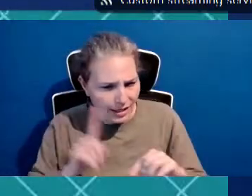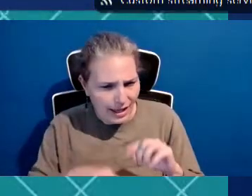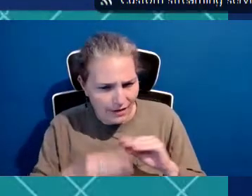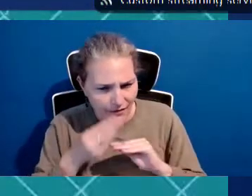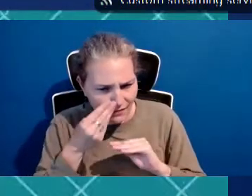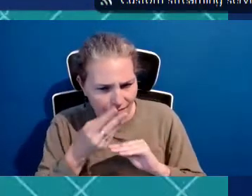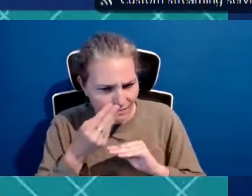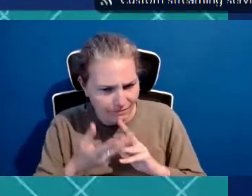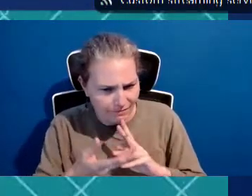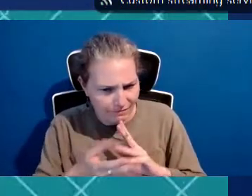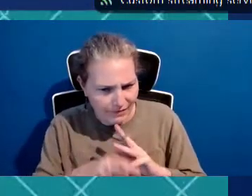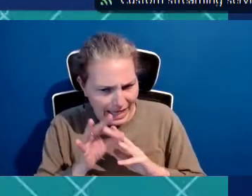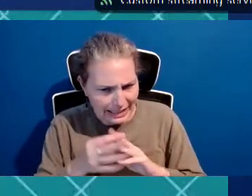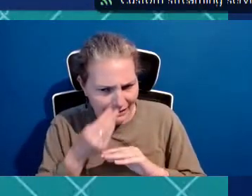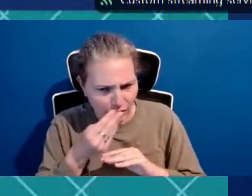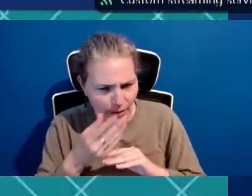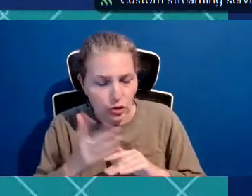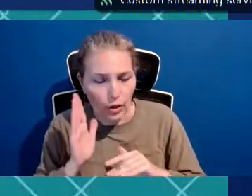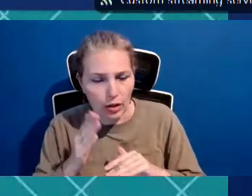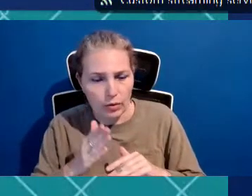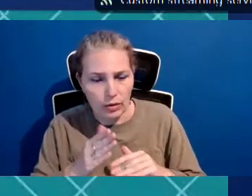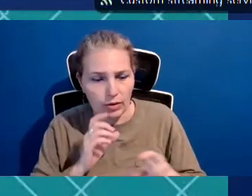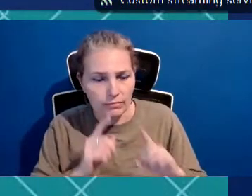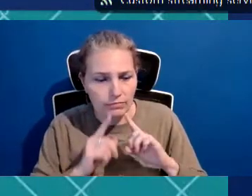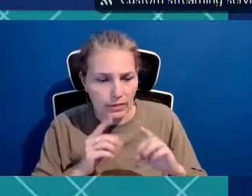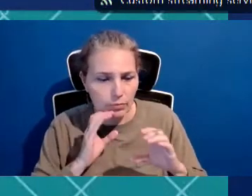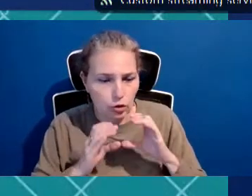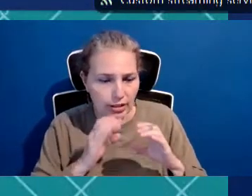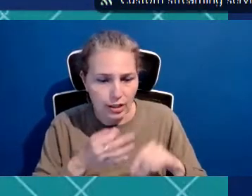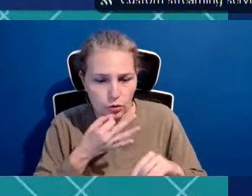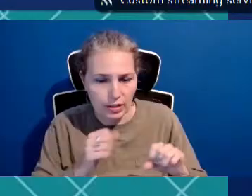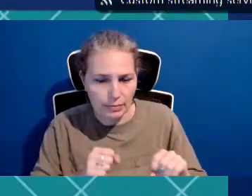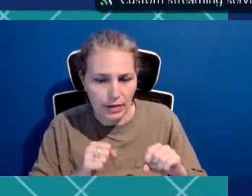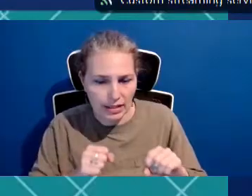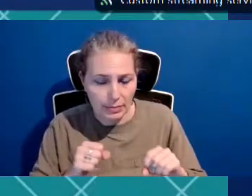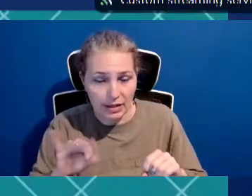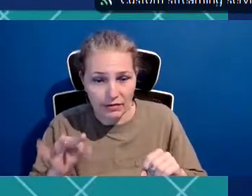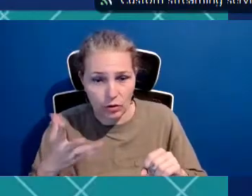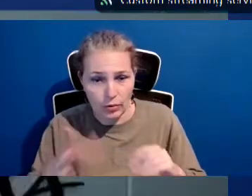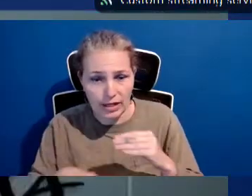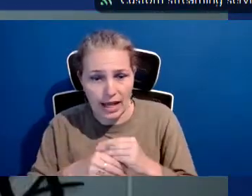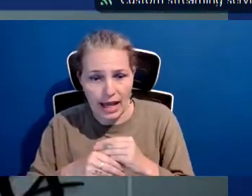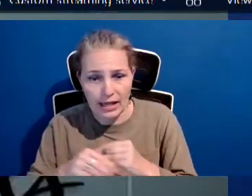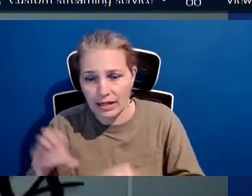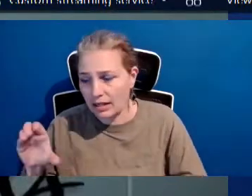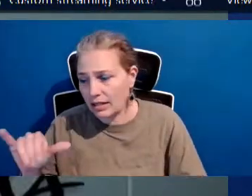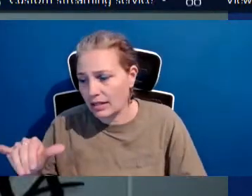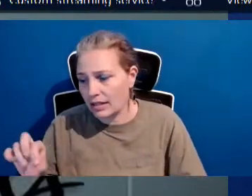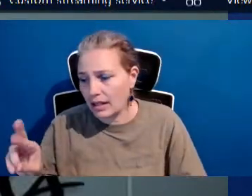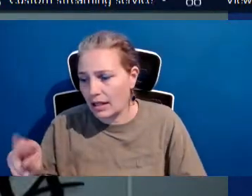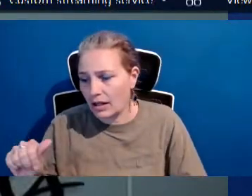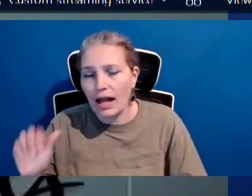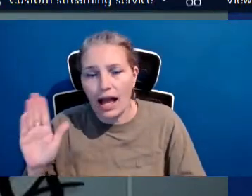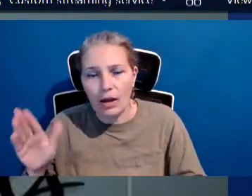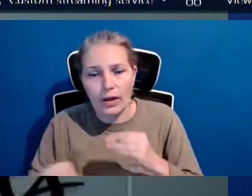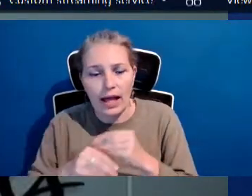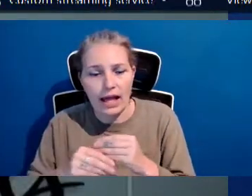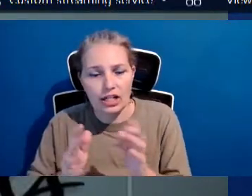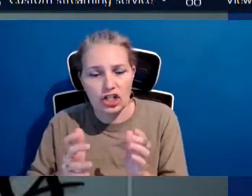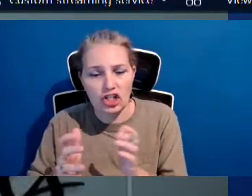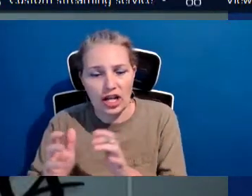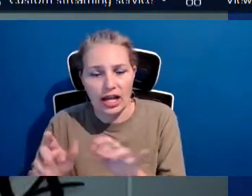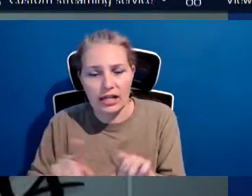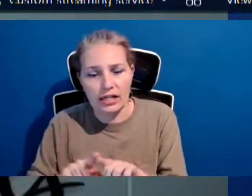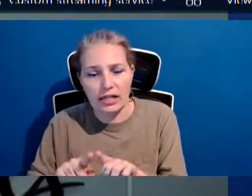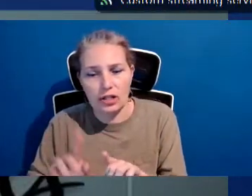to you as soon as possible. Kira, I don't know if that covers it or if you'd like to add anything else. Great, and I'll just put it in the chat to everyone again, but you can